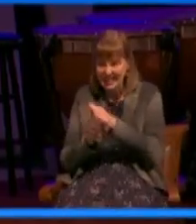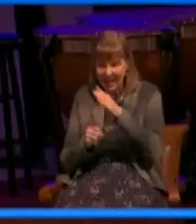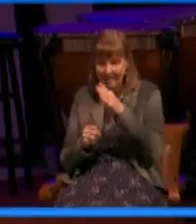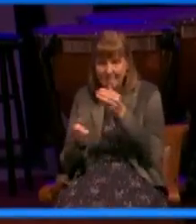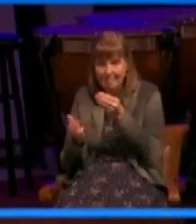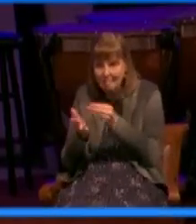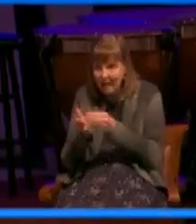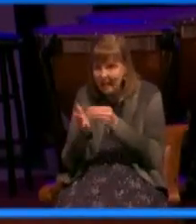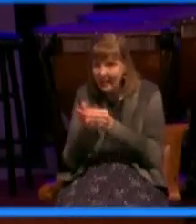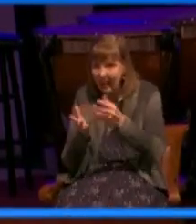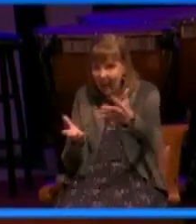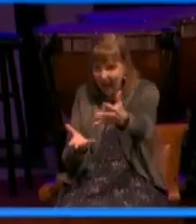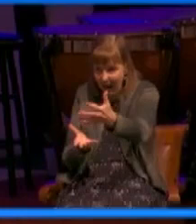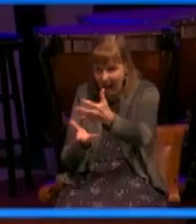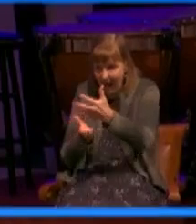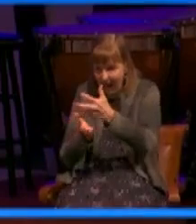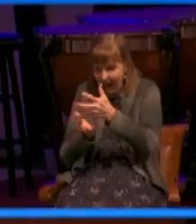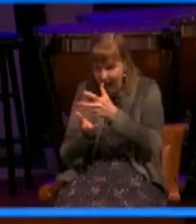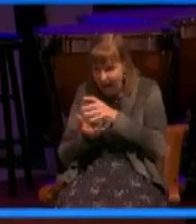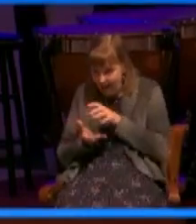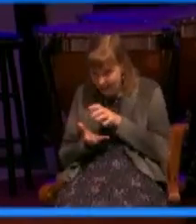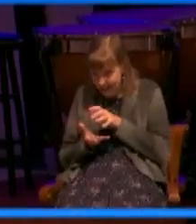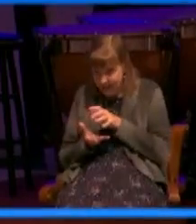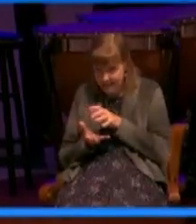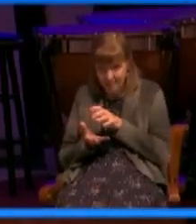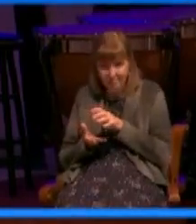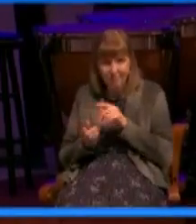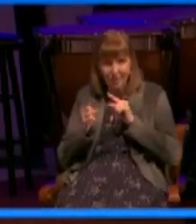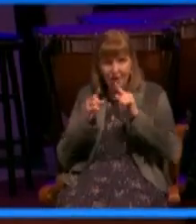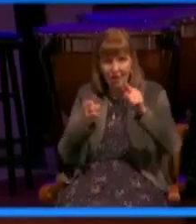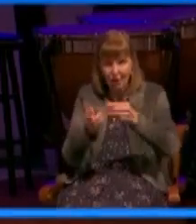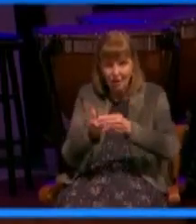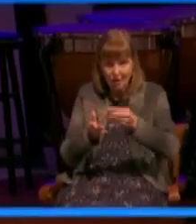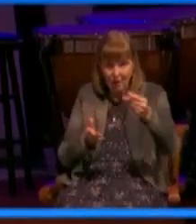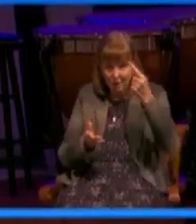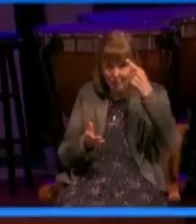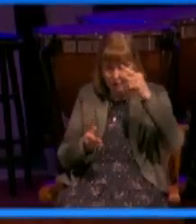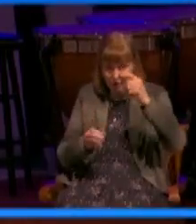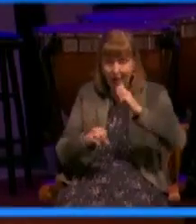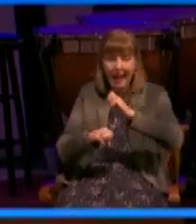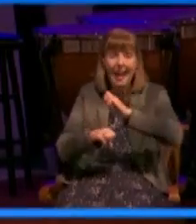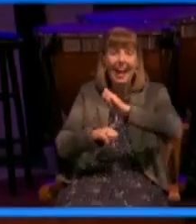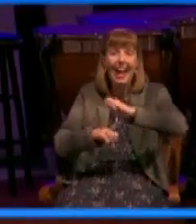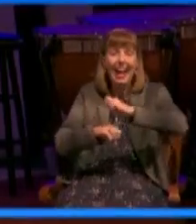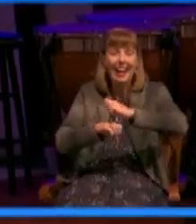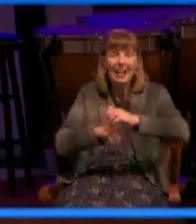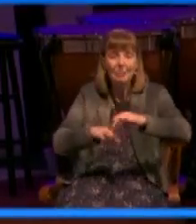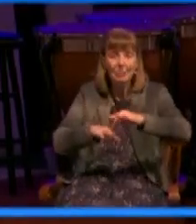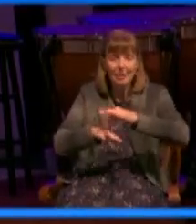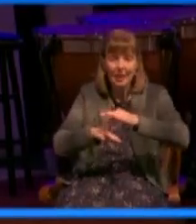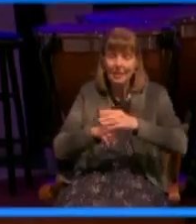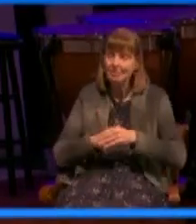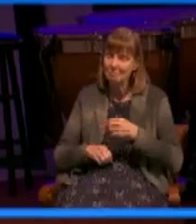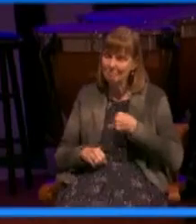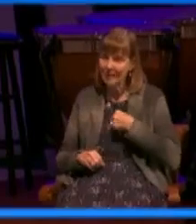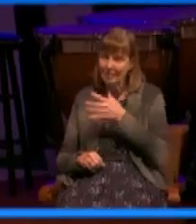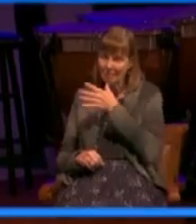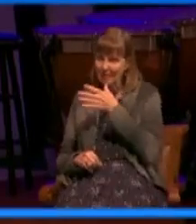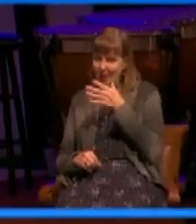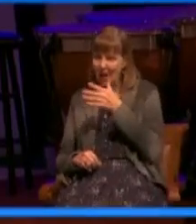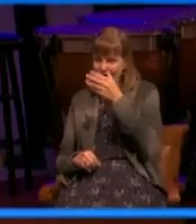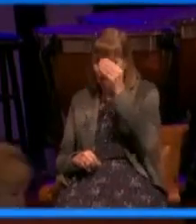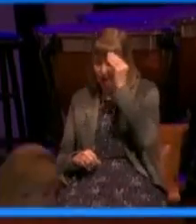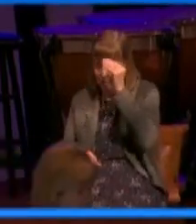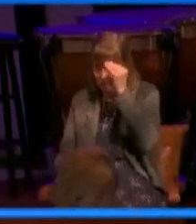Now, I, being somewhat of a country boy and working the summer in the camp, switching over